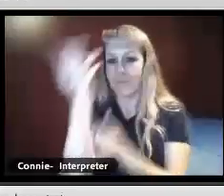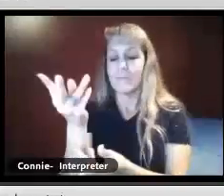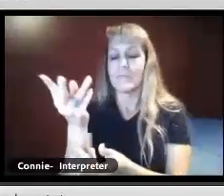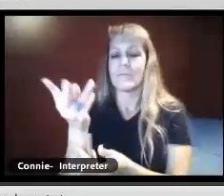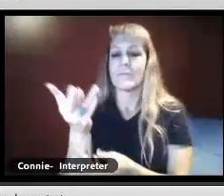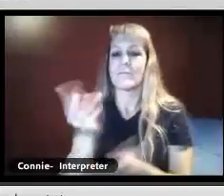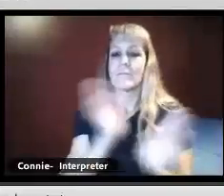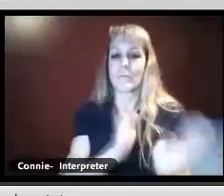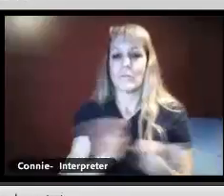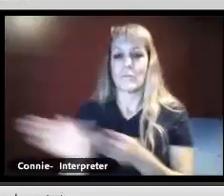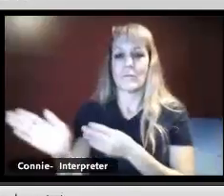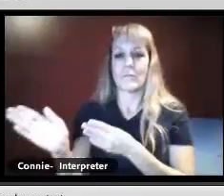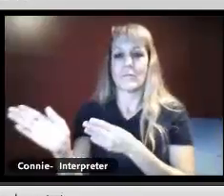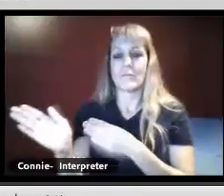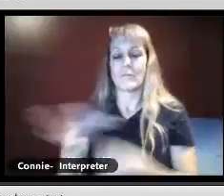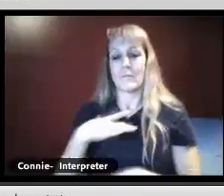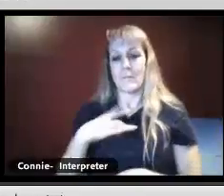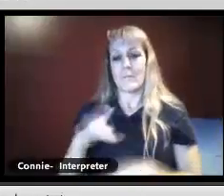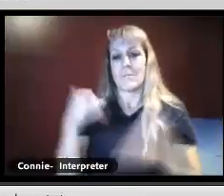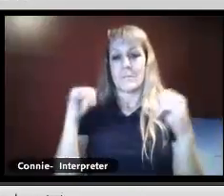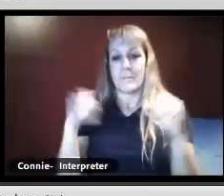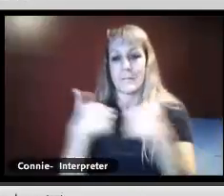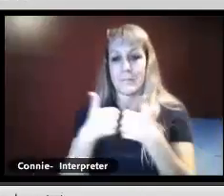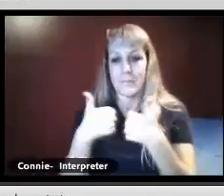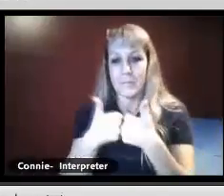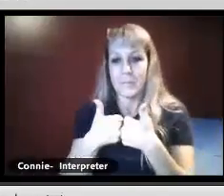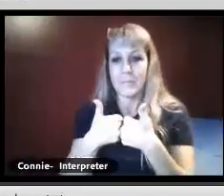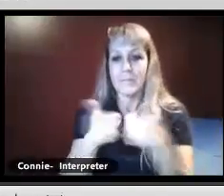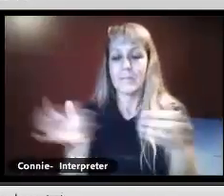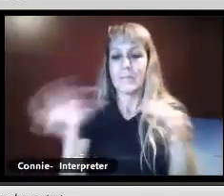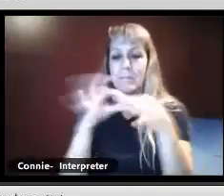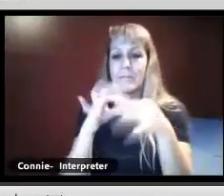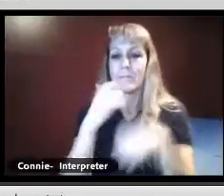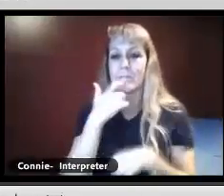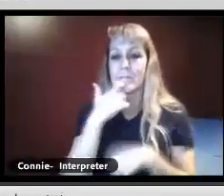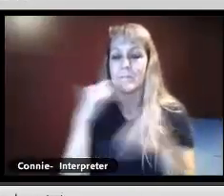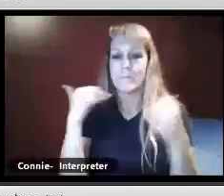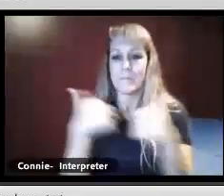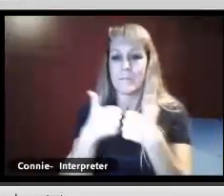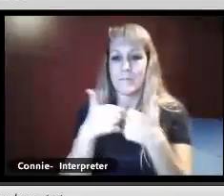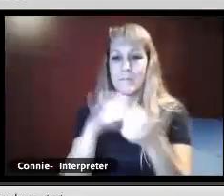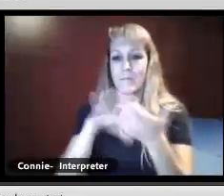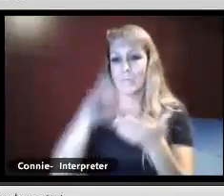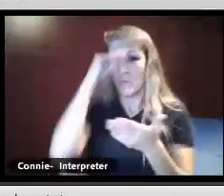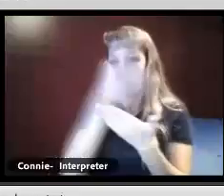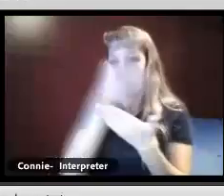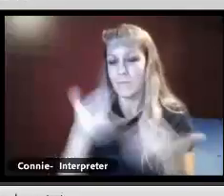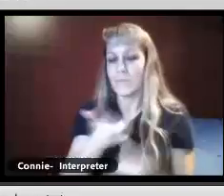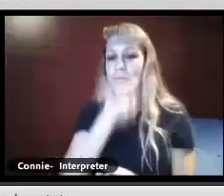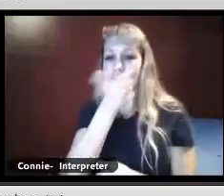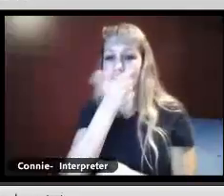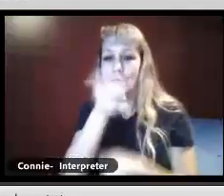intuitively organized. So I like that play games there's just a link that says play game. Learn stuff, play games, watch videos.